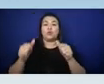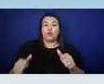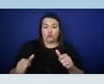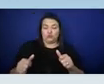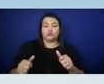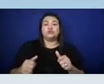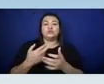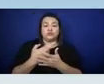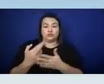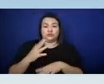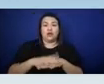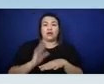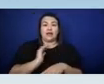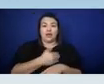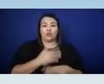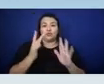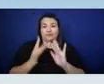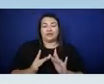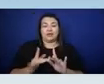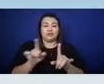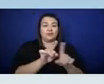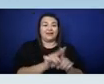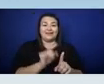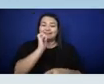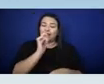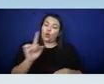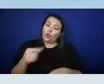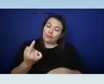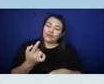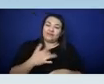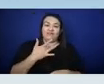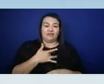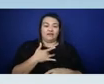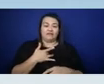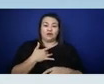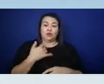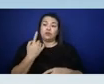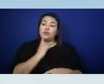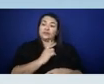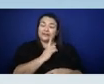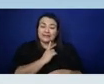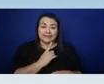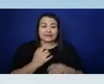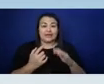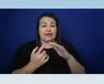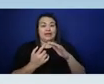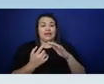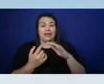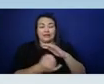COVID pandemic. So I think that's one local resource that we can access, and one that we've been working closely with.